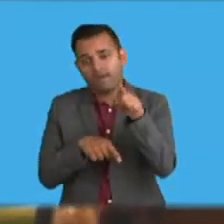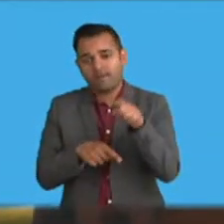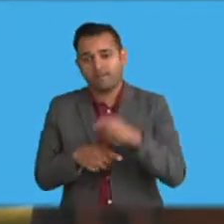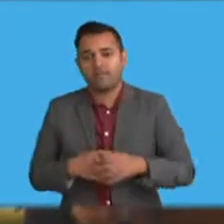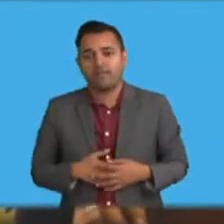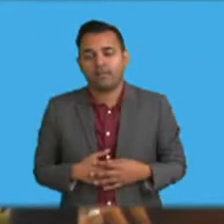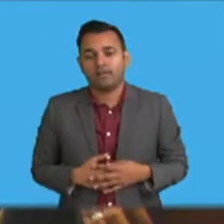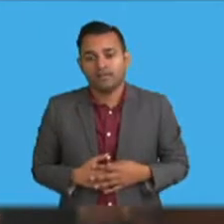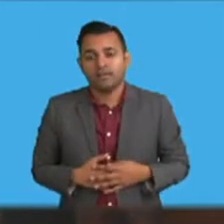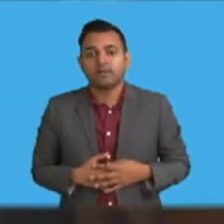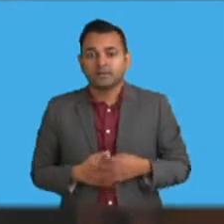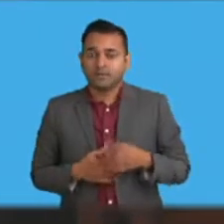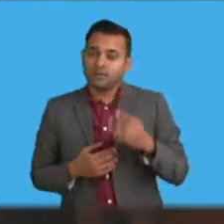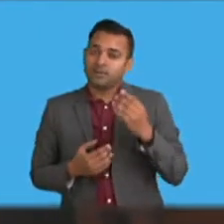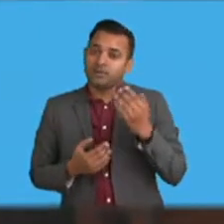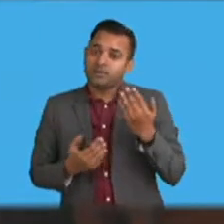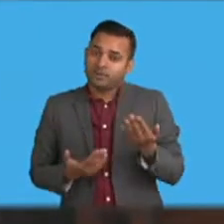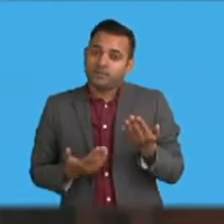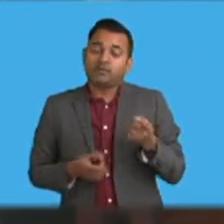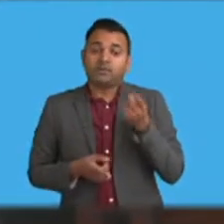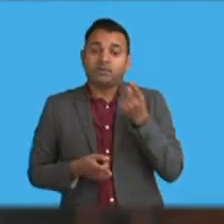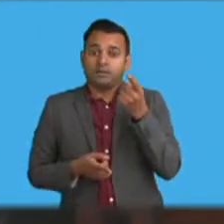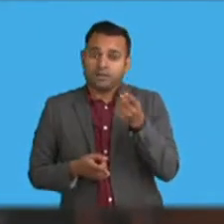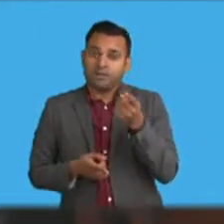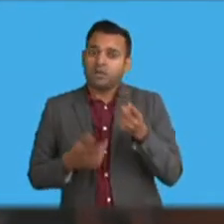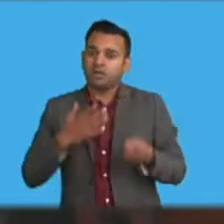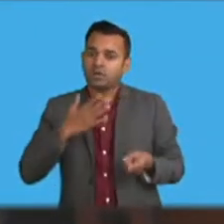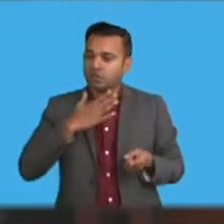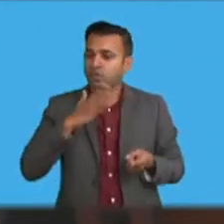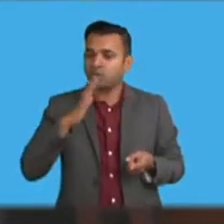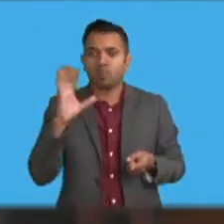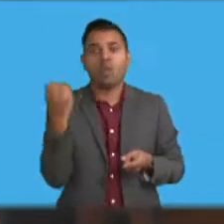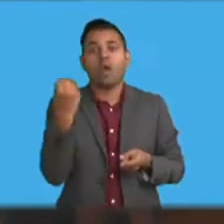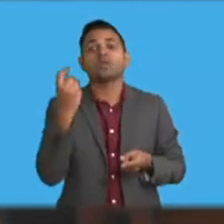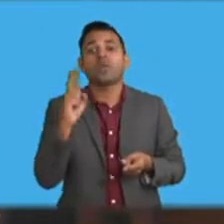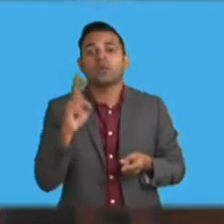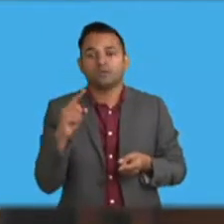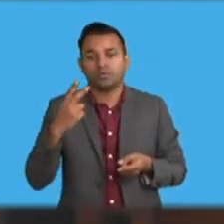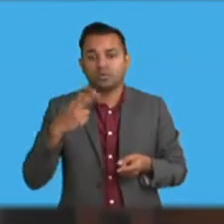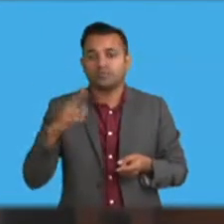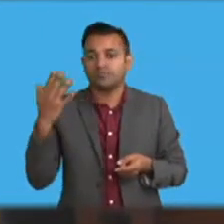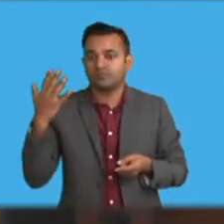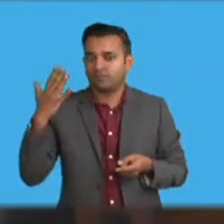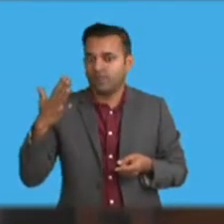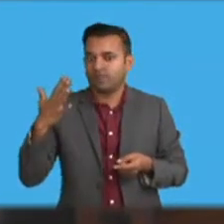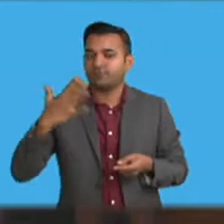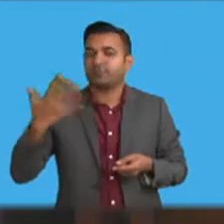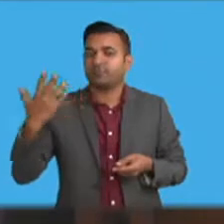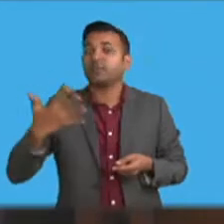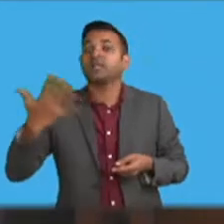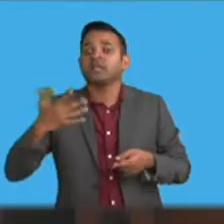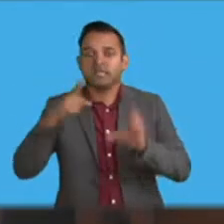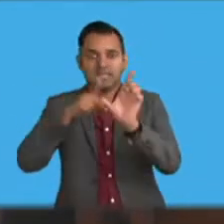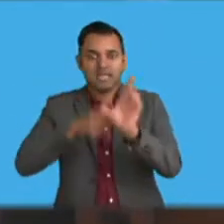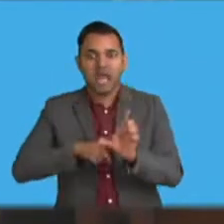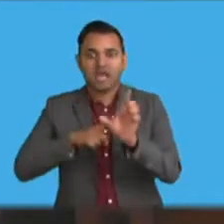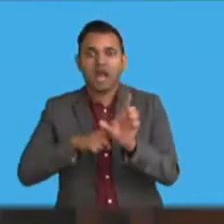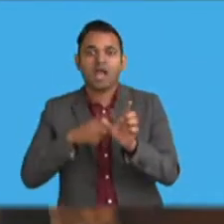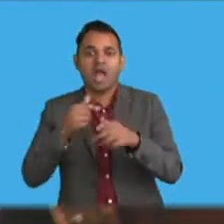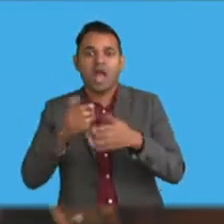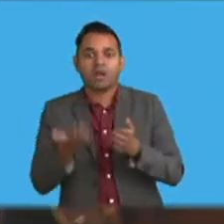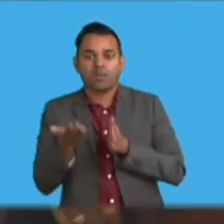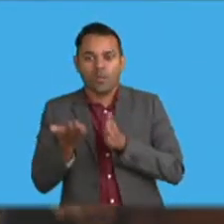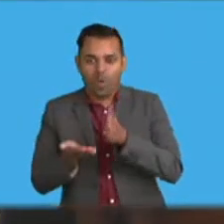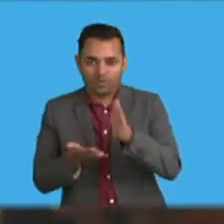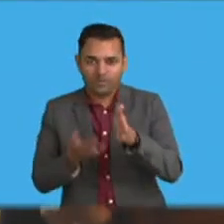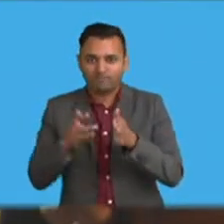And he, Madam Speaker, won the 2015 Young Farmer of the Year Award for the Western Division, and with his